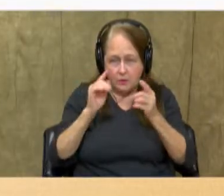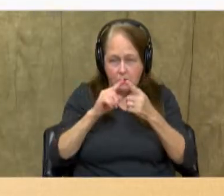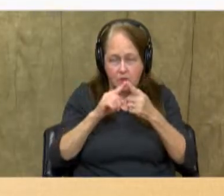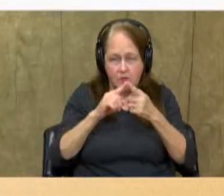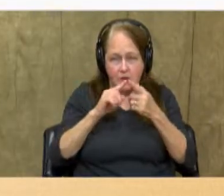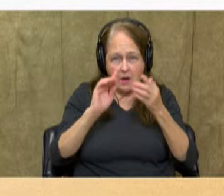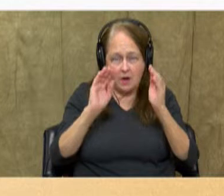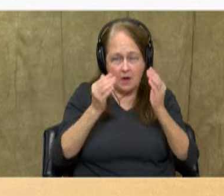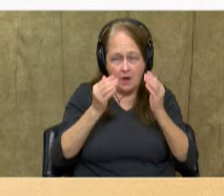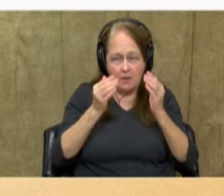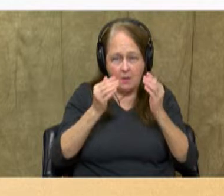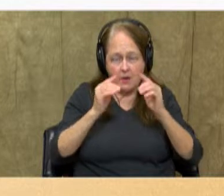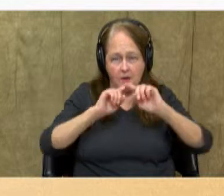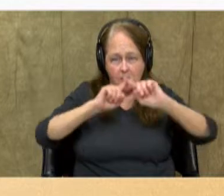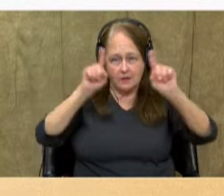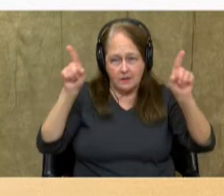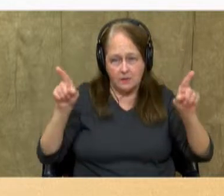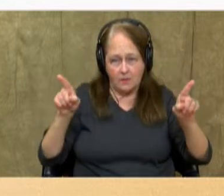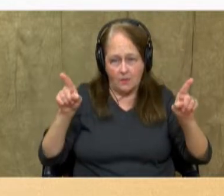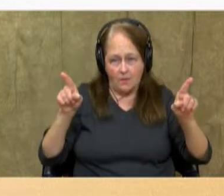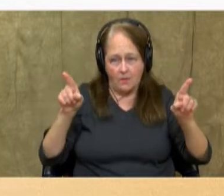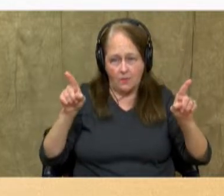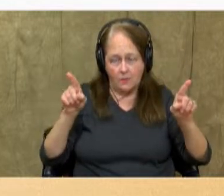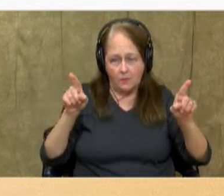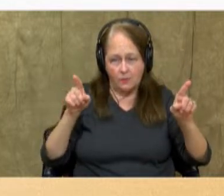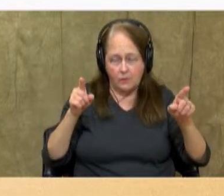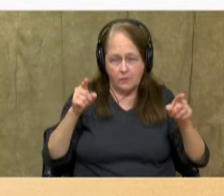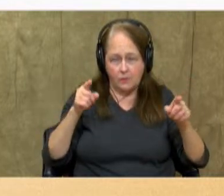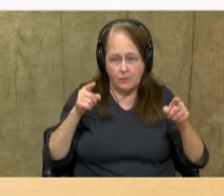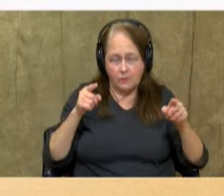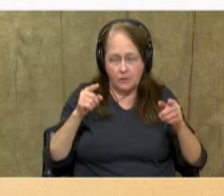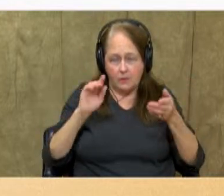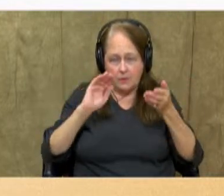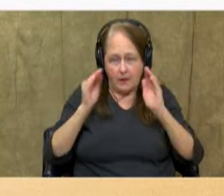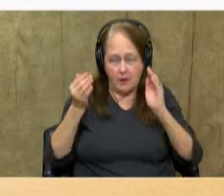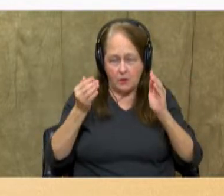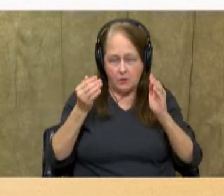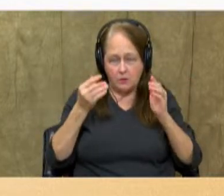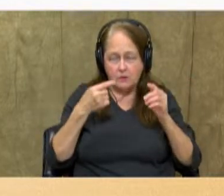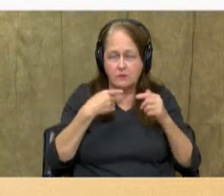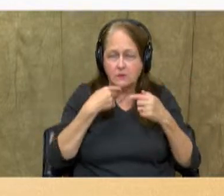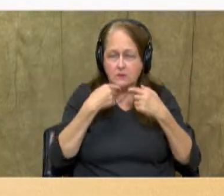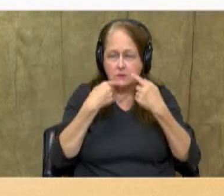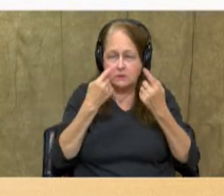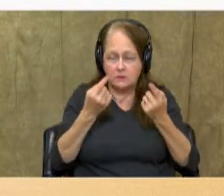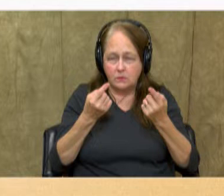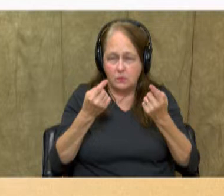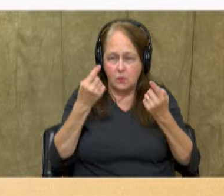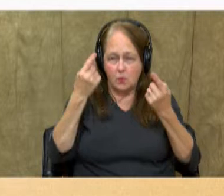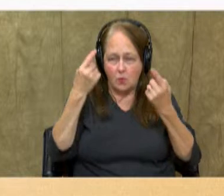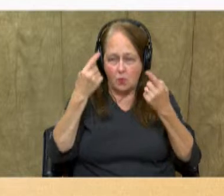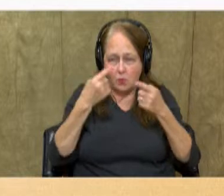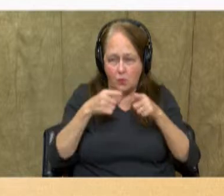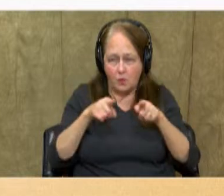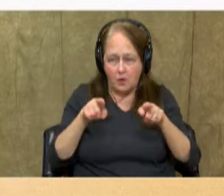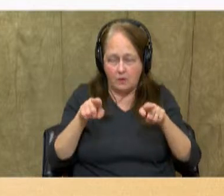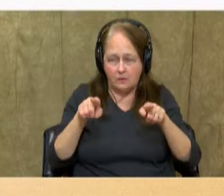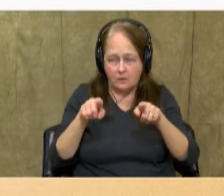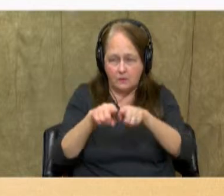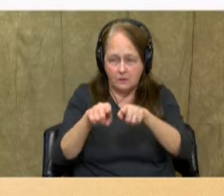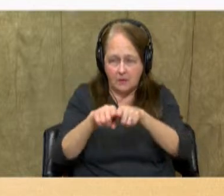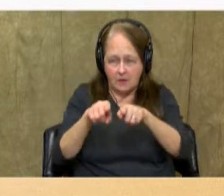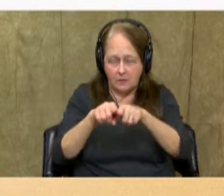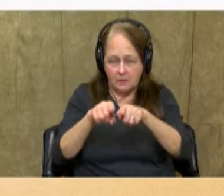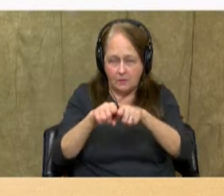to compare and contrast. So let's just quickly review that. Comparing and contrasting. So when we compare, we're telling